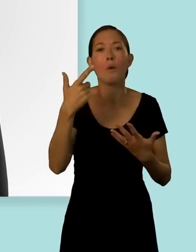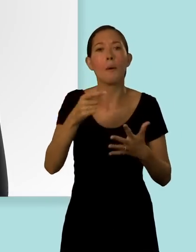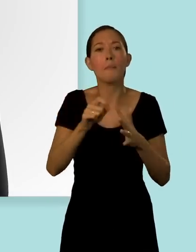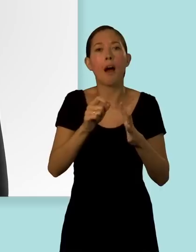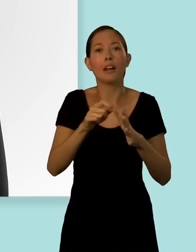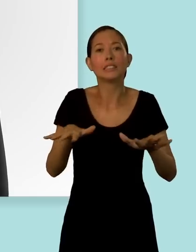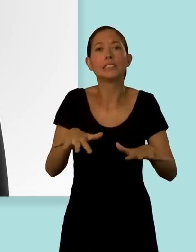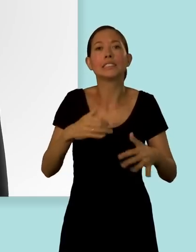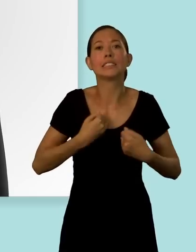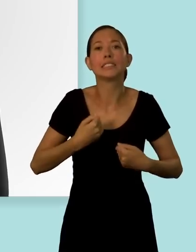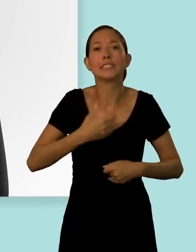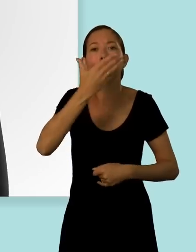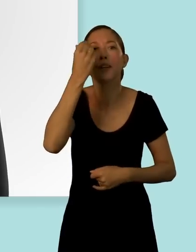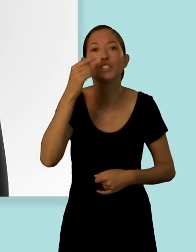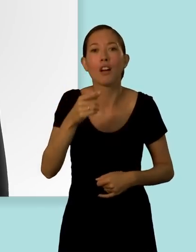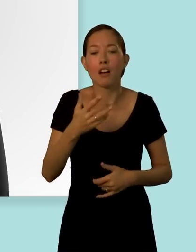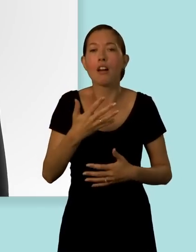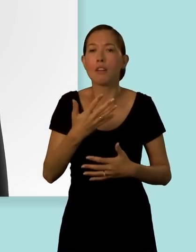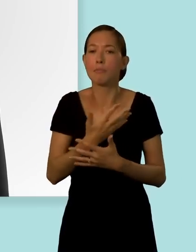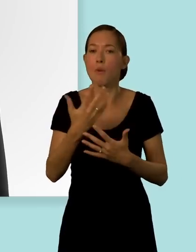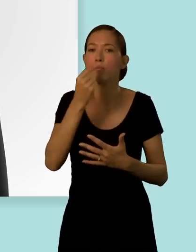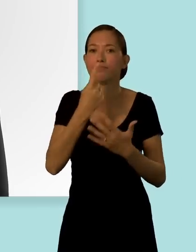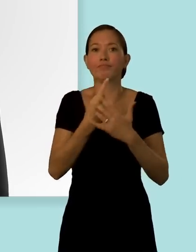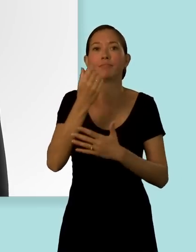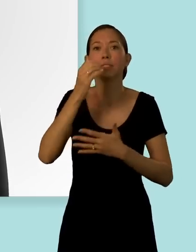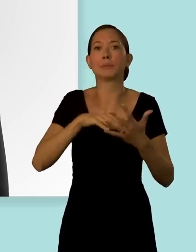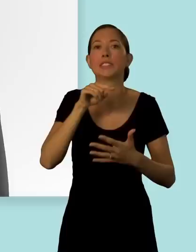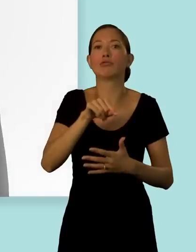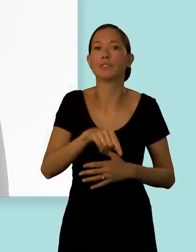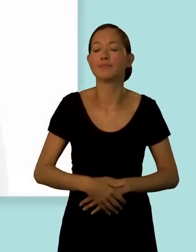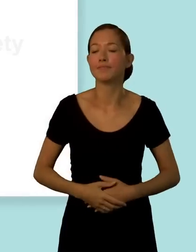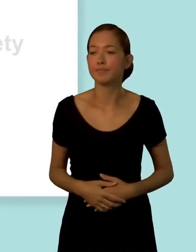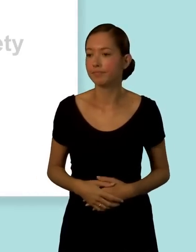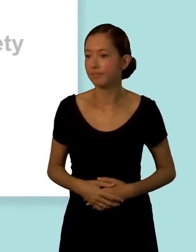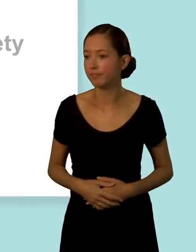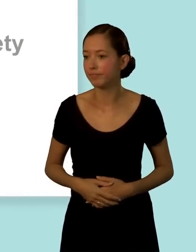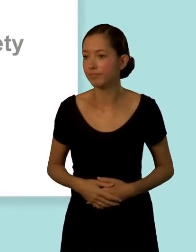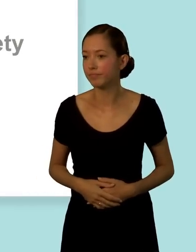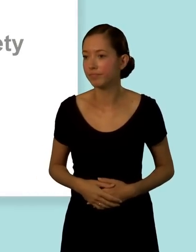disease dementia are more likely to experience it than people with other types of dementia.